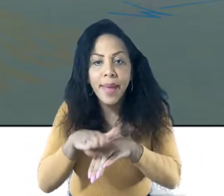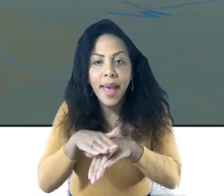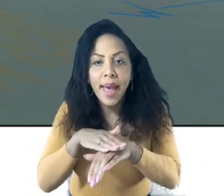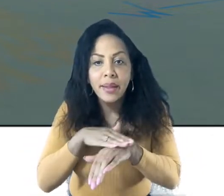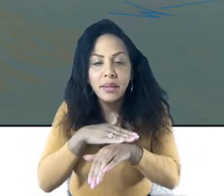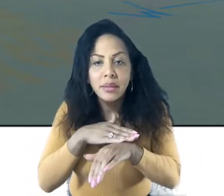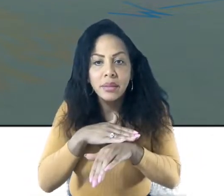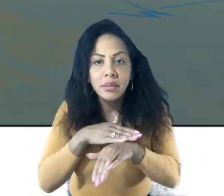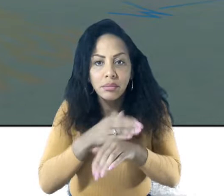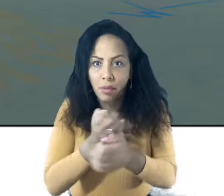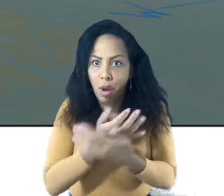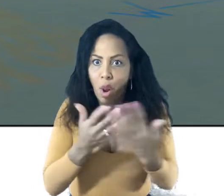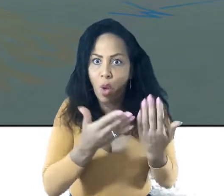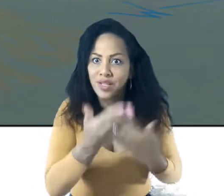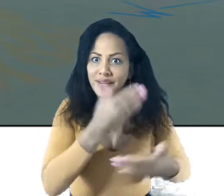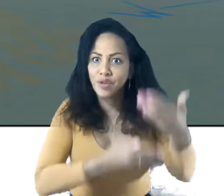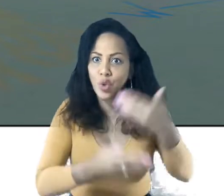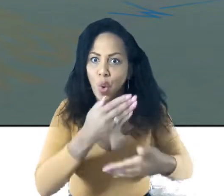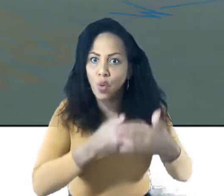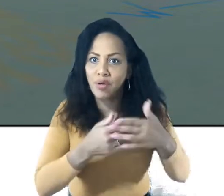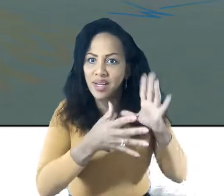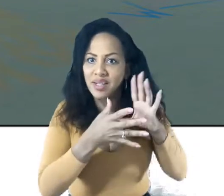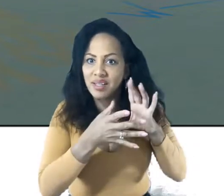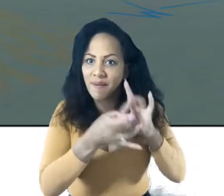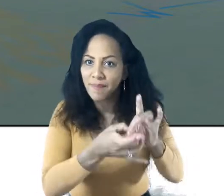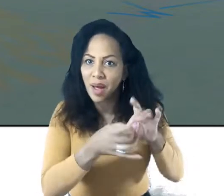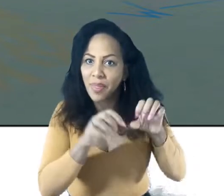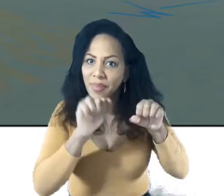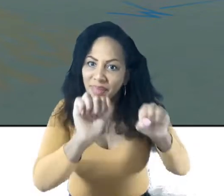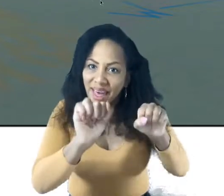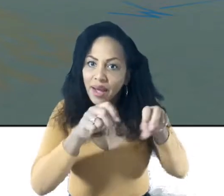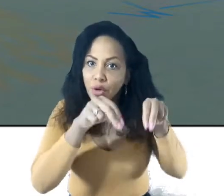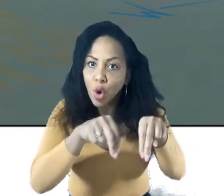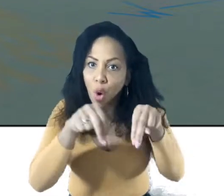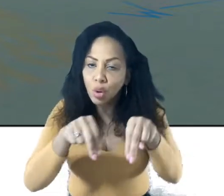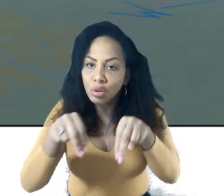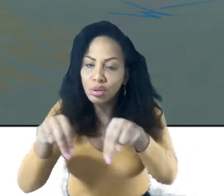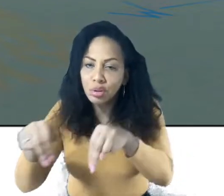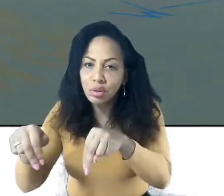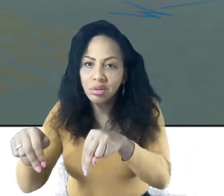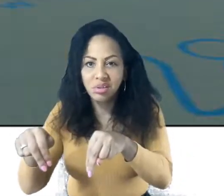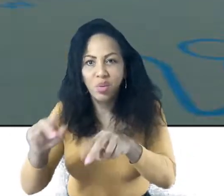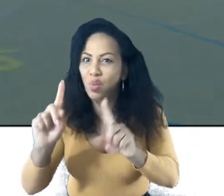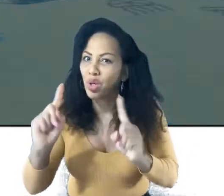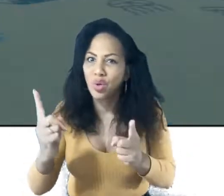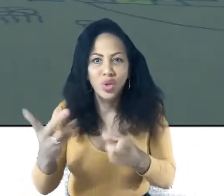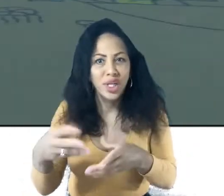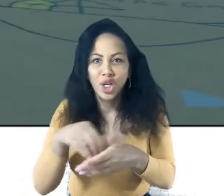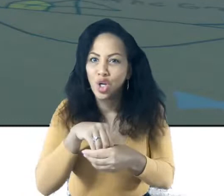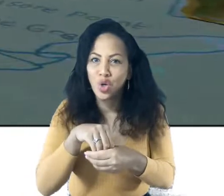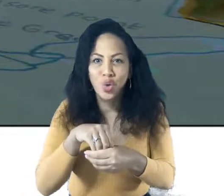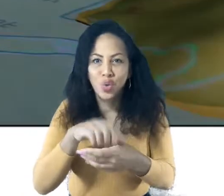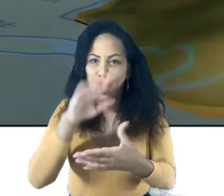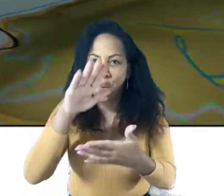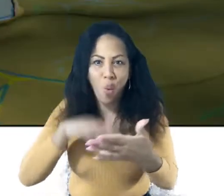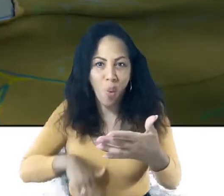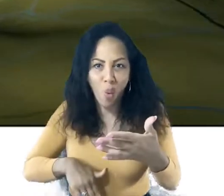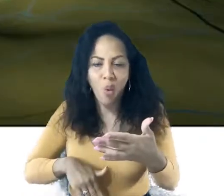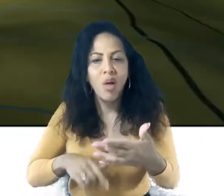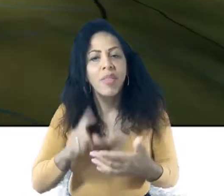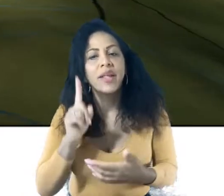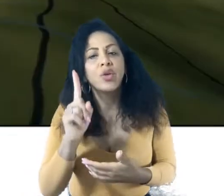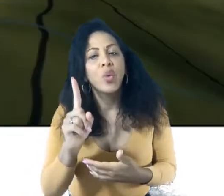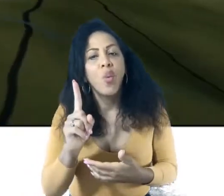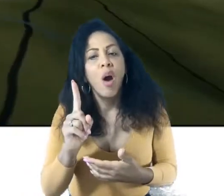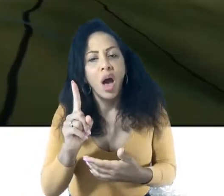which we couldn't include, and we couldn't include all of them. But we have got one story about a precious dog, which I might play to you actually,